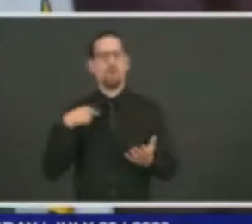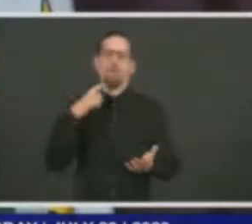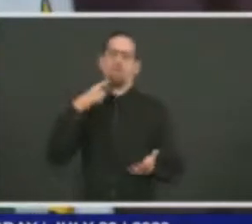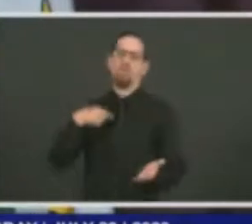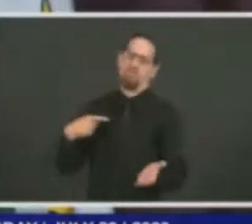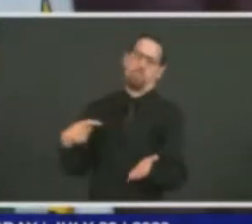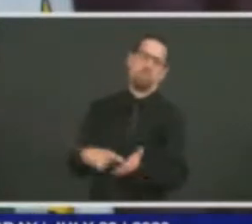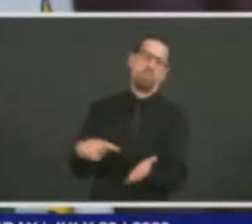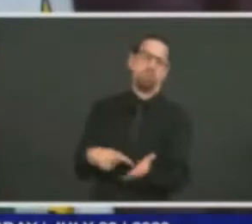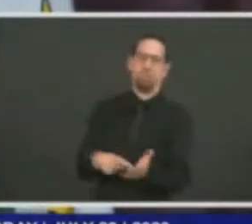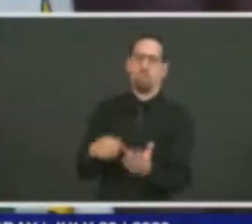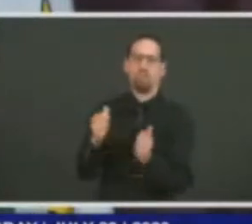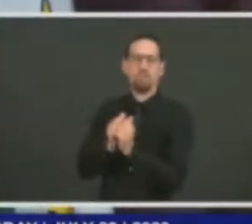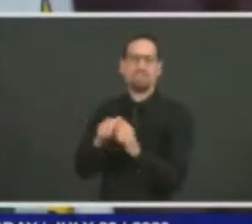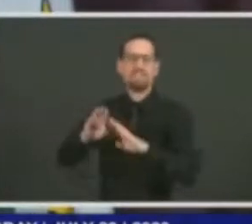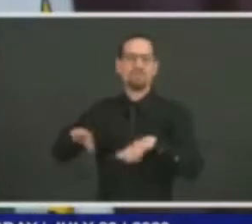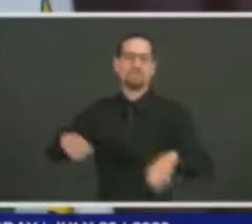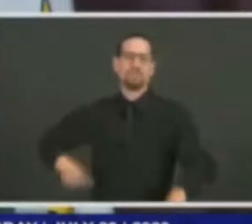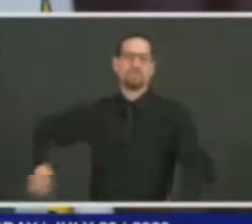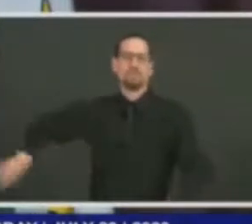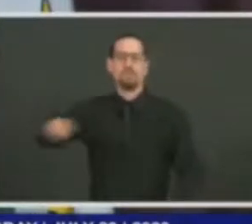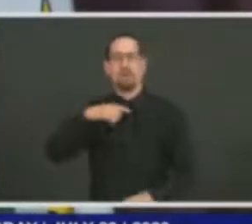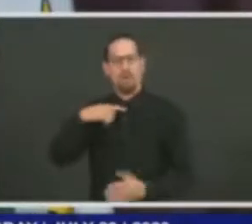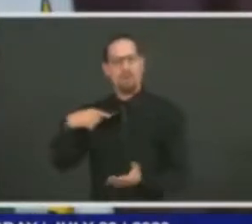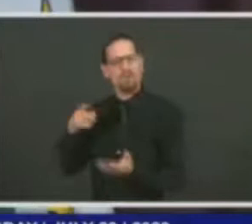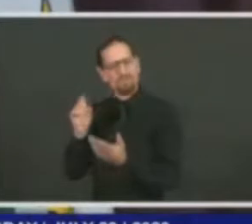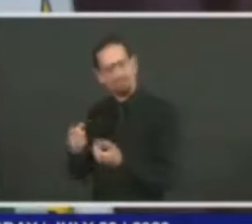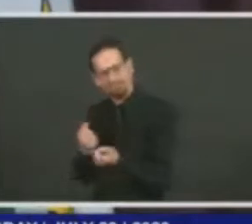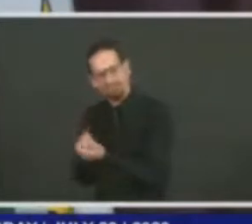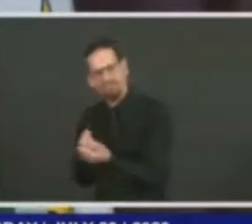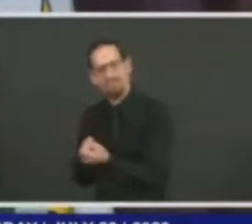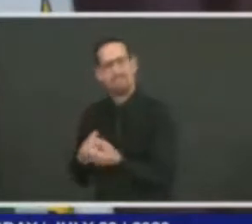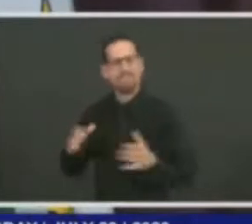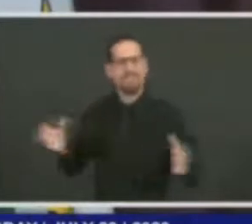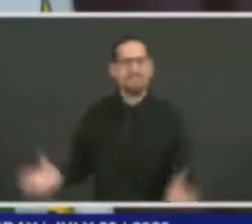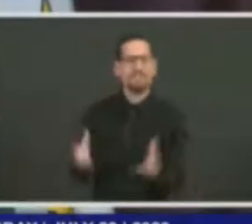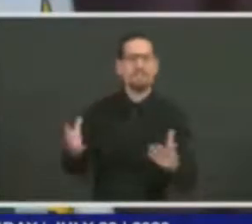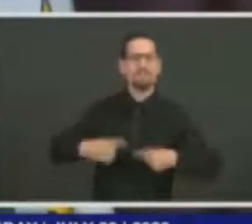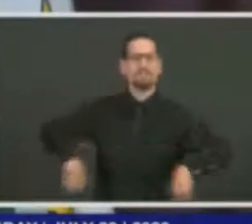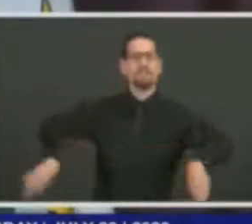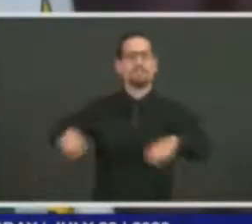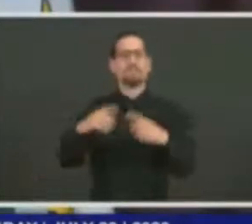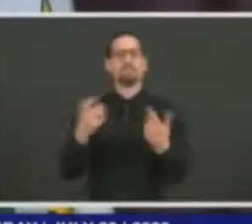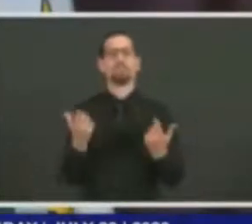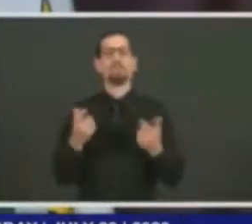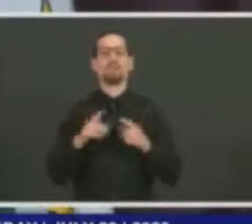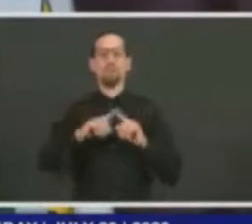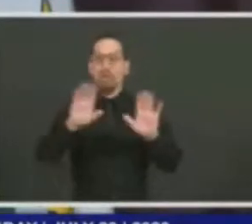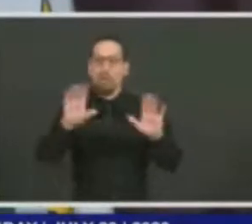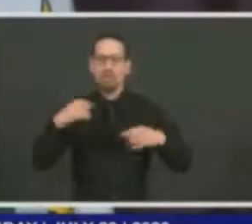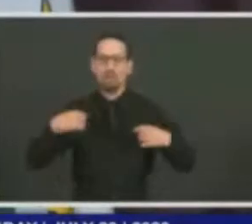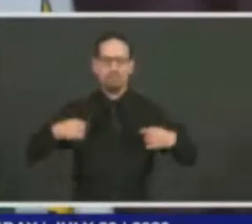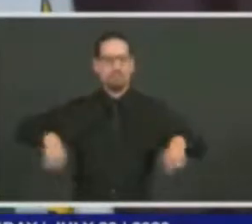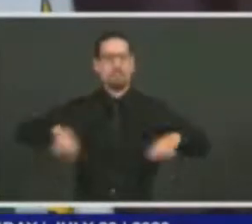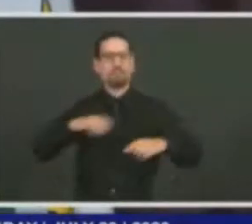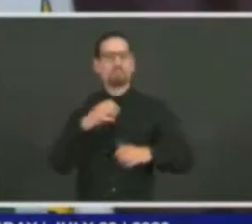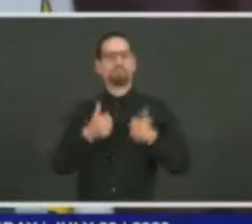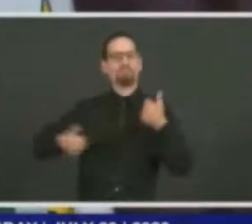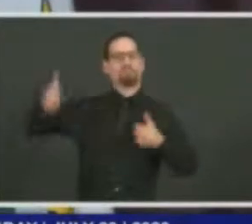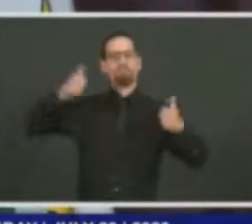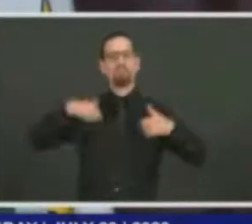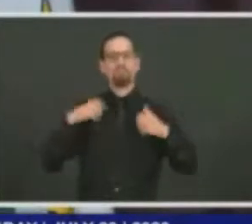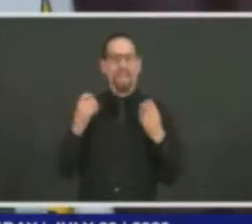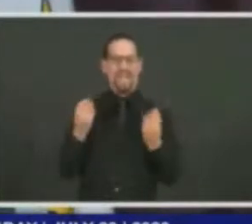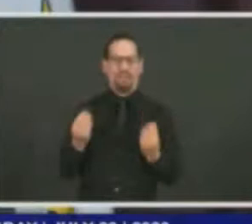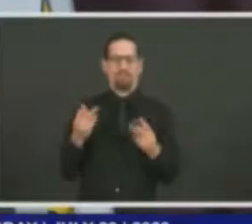them back in school. And the question is, how do we do it safely to protect them and their teachers